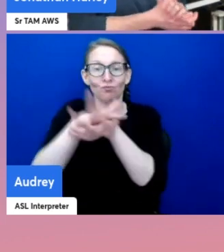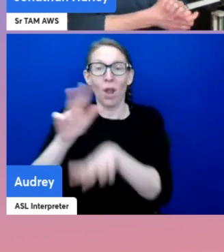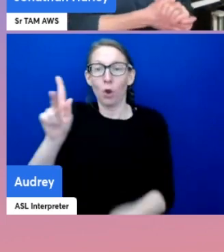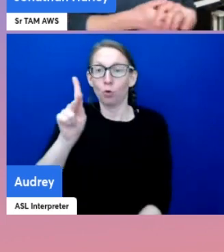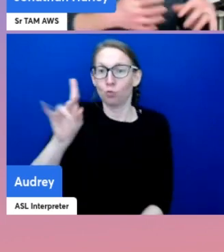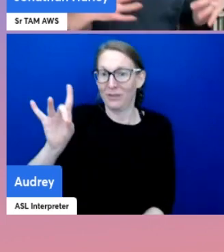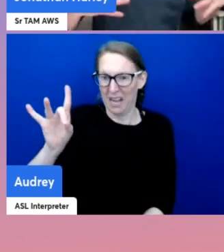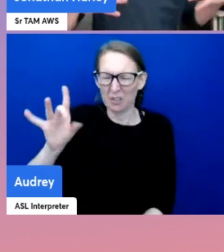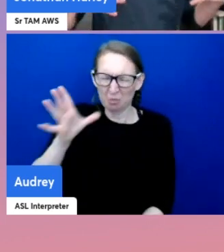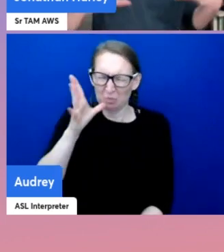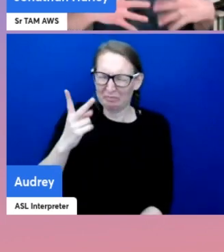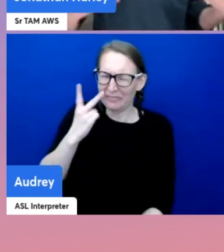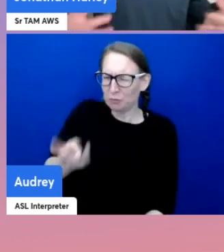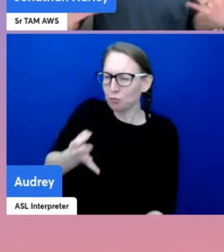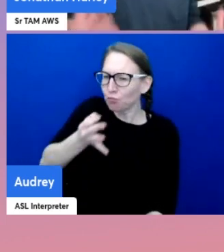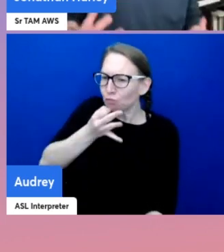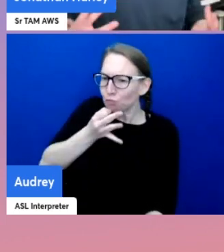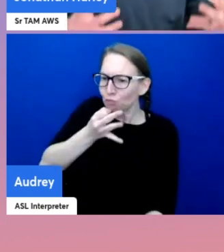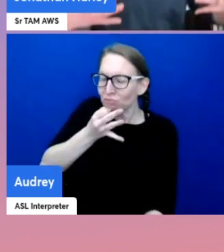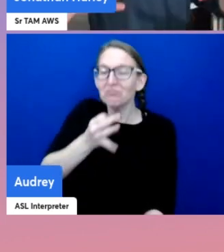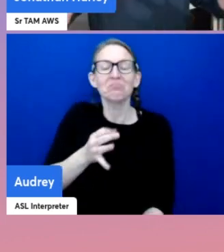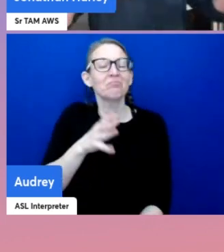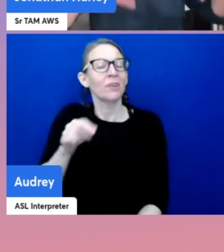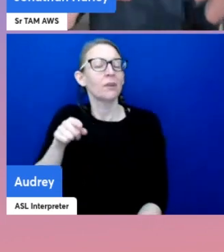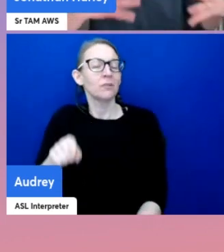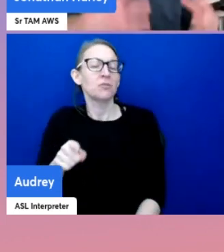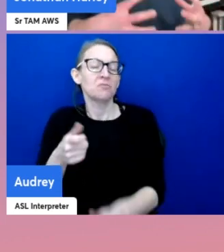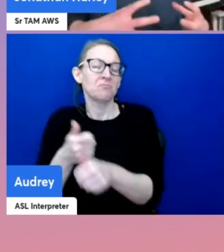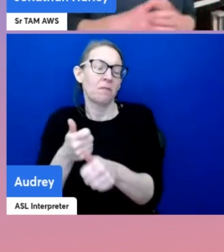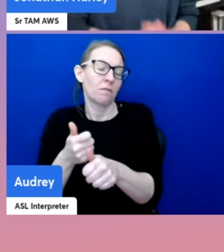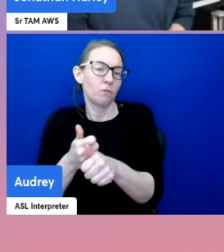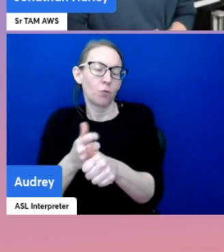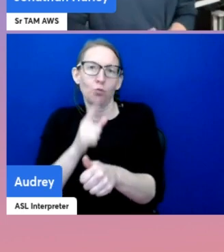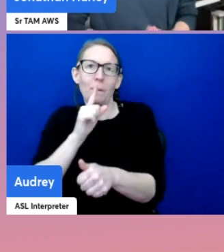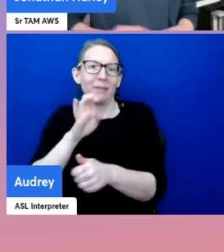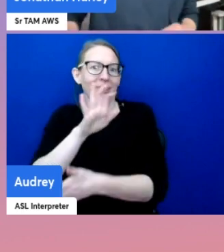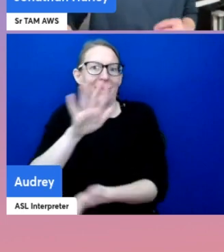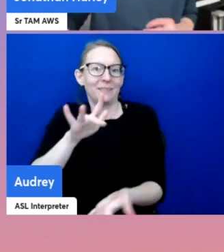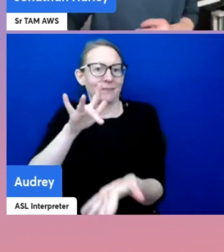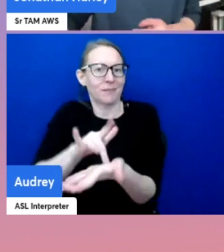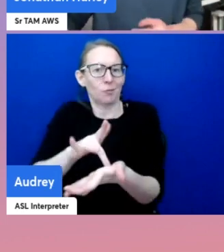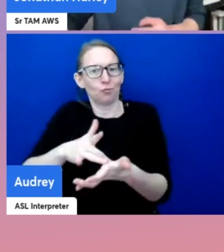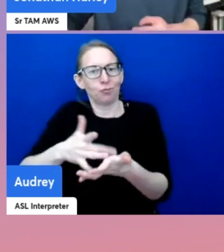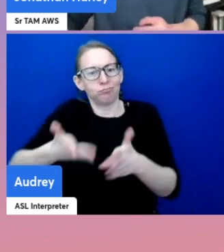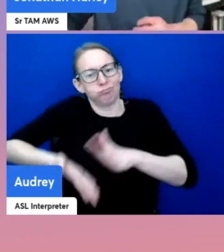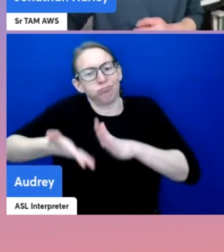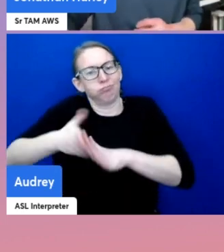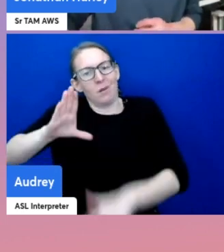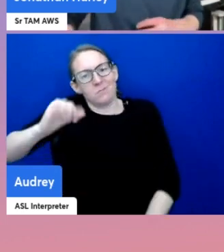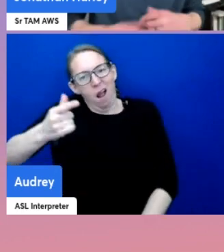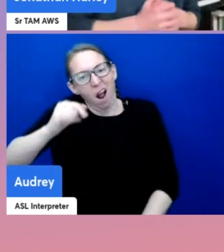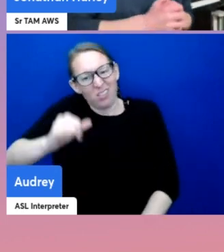second. And it's really going to be the central cog that makes everything else turn.